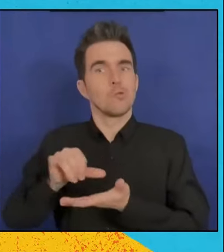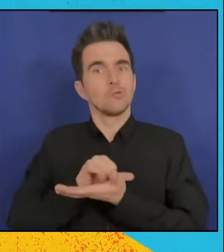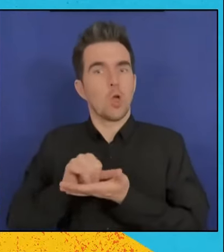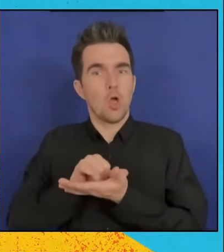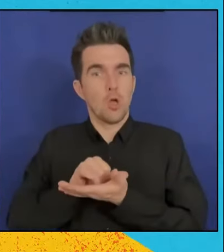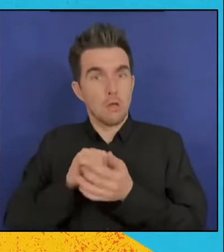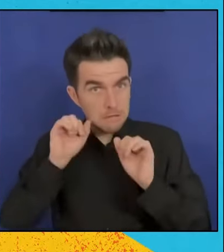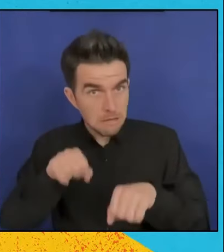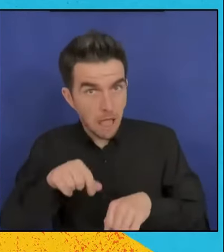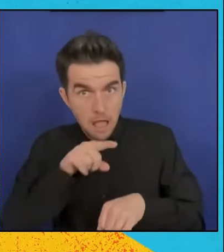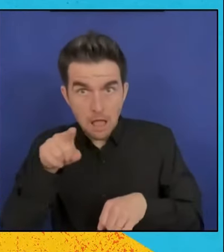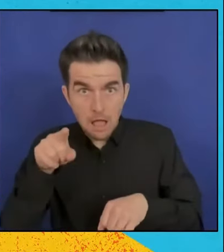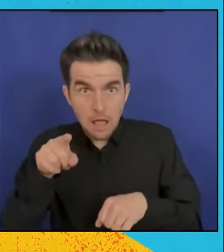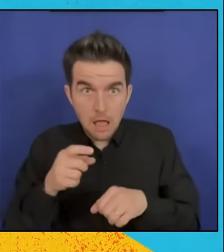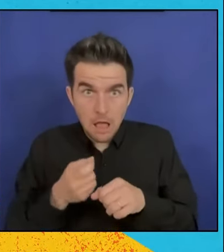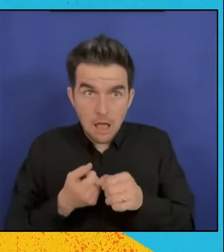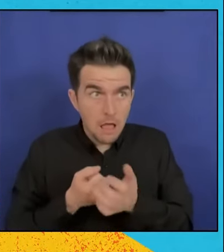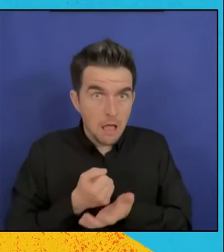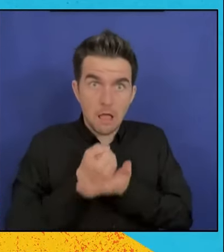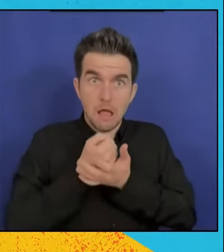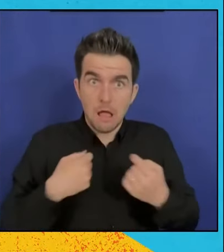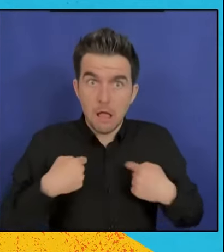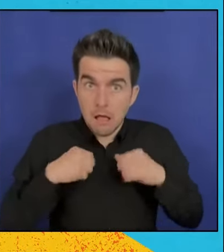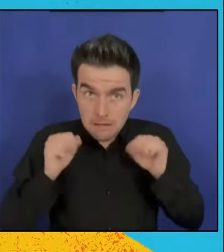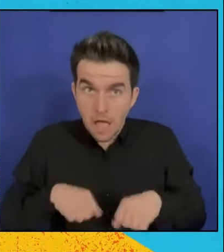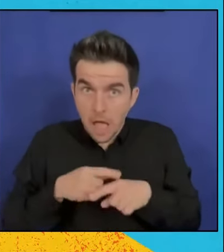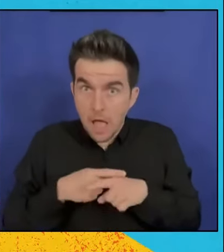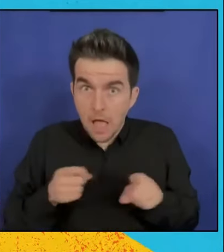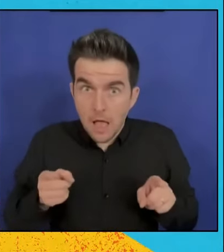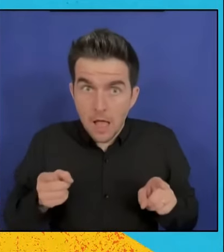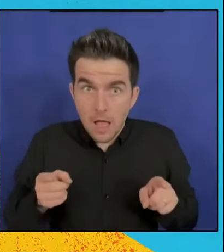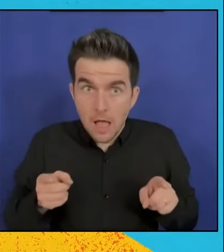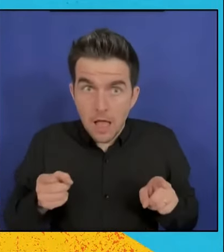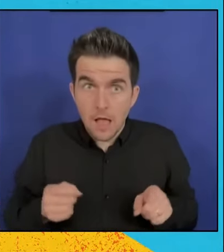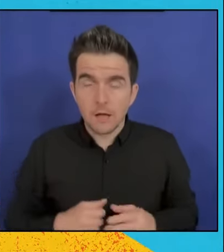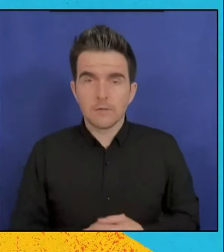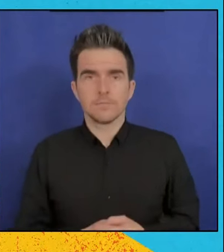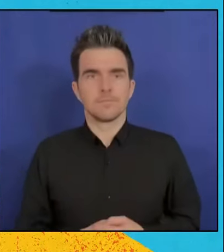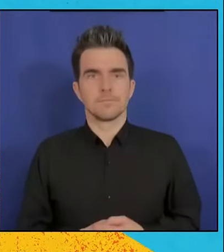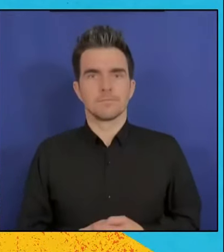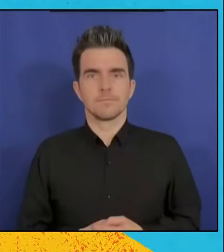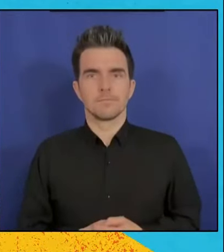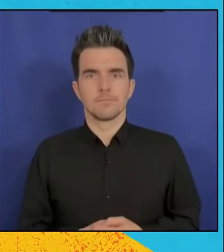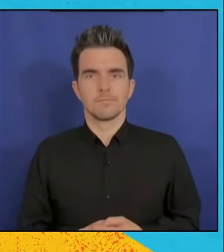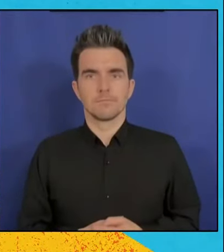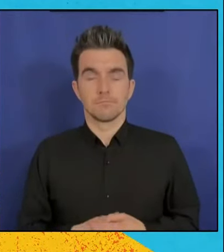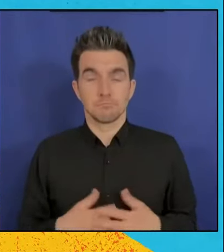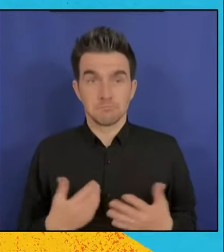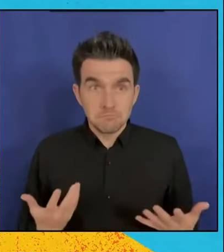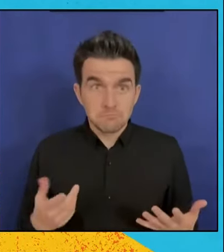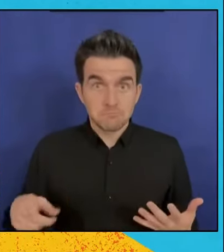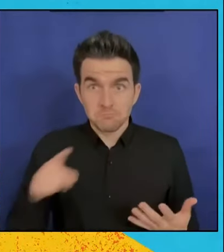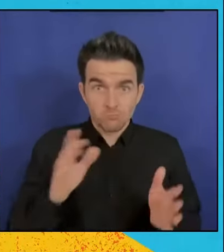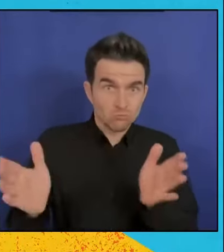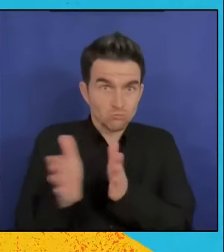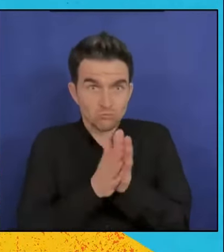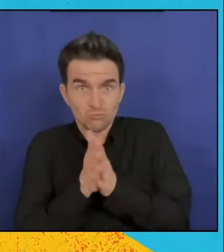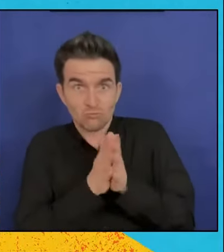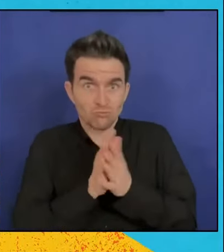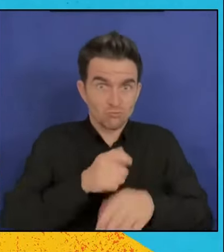to get to work?" And you're going to say, "Yes, we are." I need you to be louder. They can't hear you on 38. I'm going to say, "Are you ready to engage and